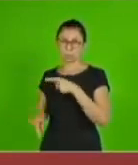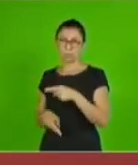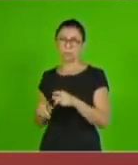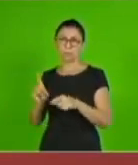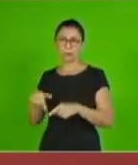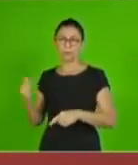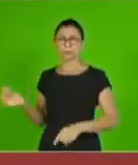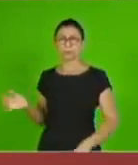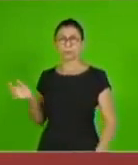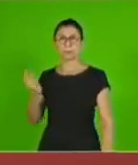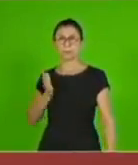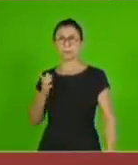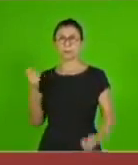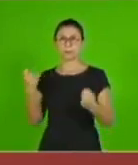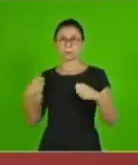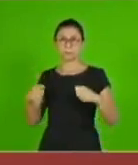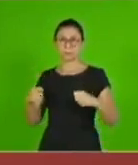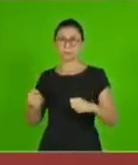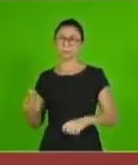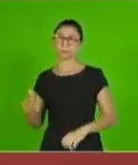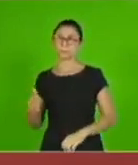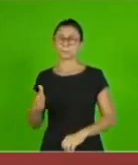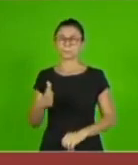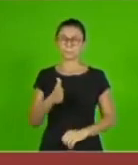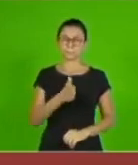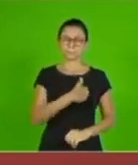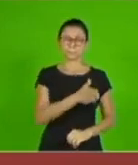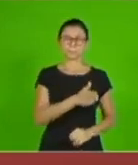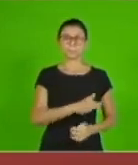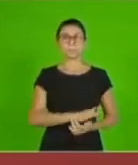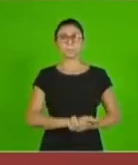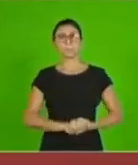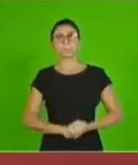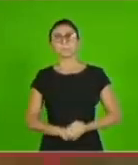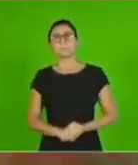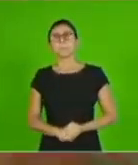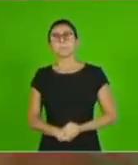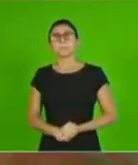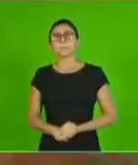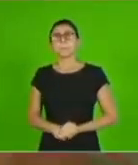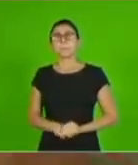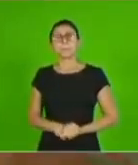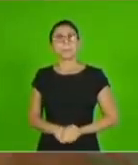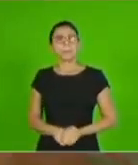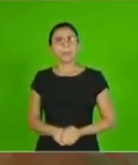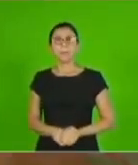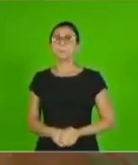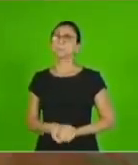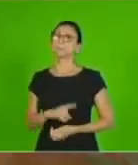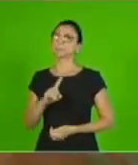Let's make a quick observation that this idea